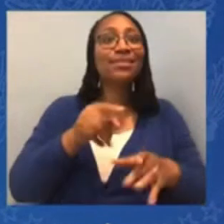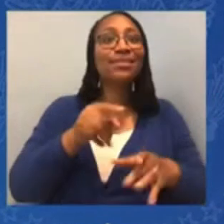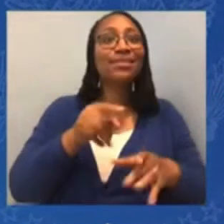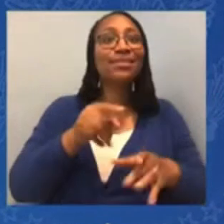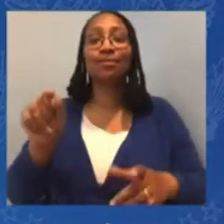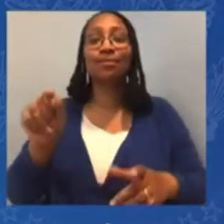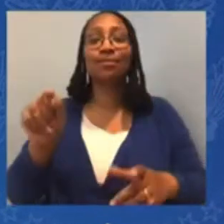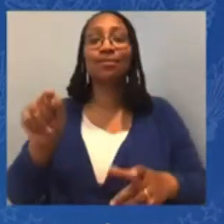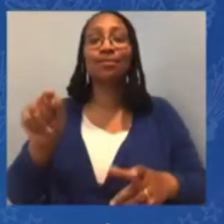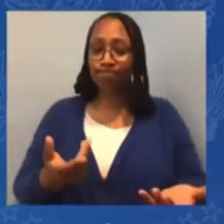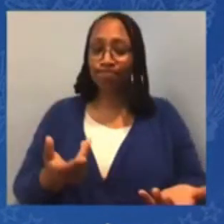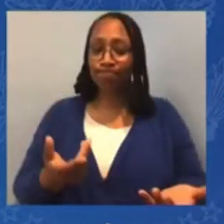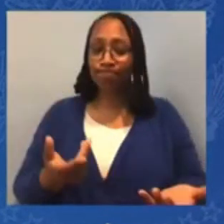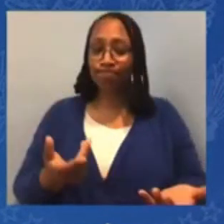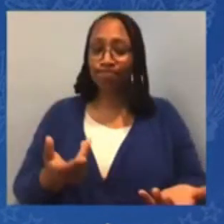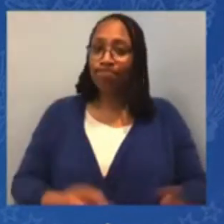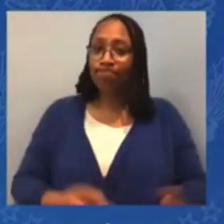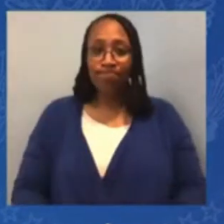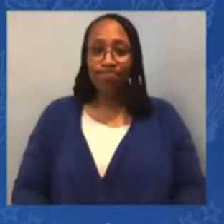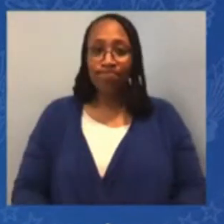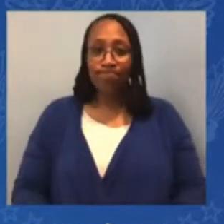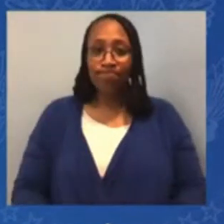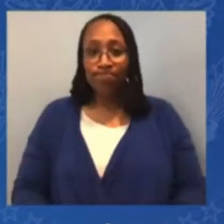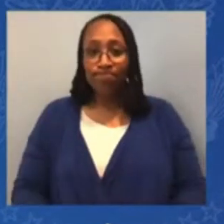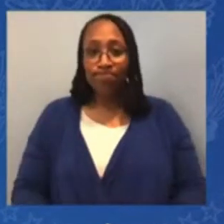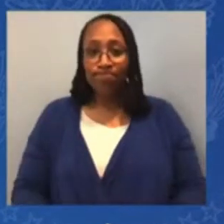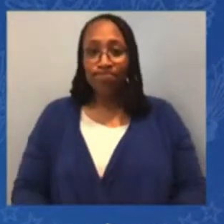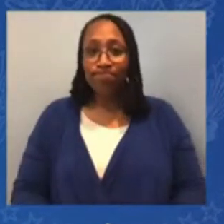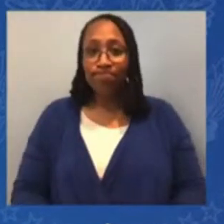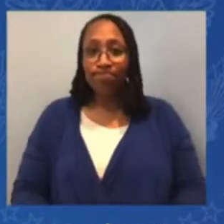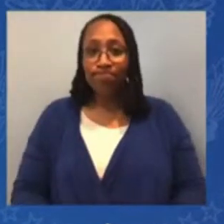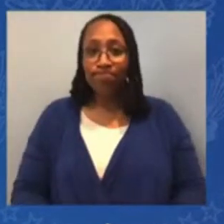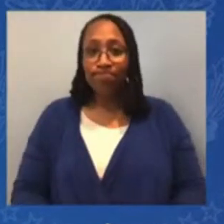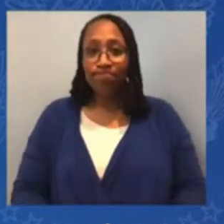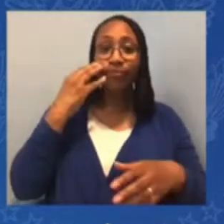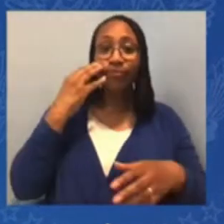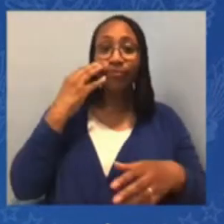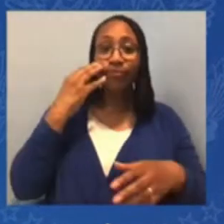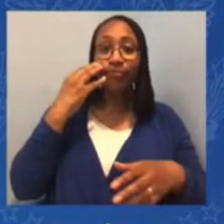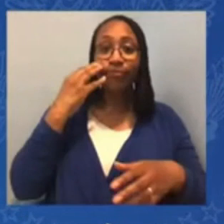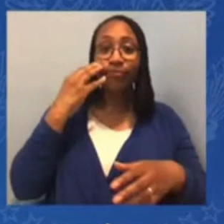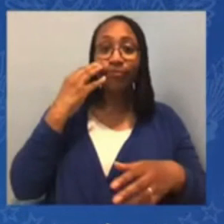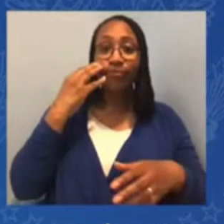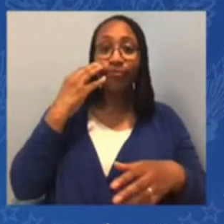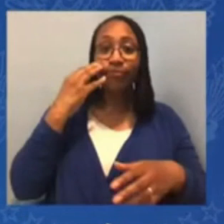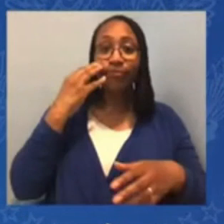gun. Makes it more, you can have a higher caliber weapon, a higher caliber bullet coming out of that gun.